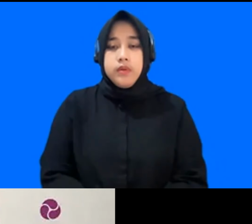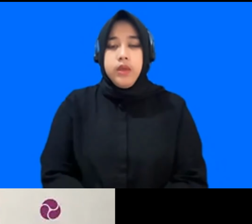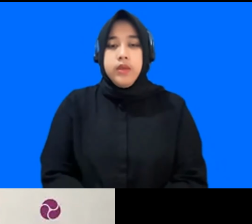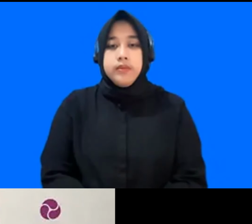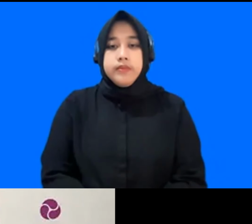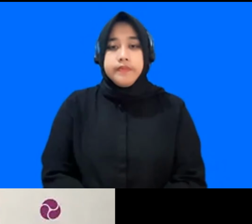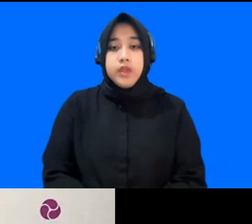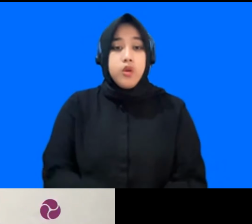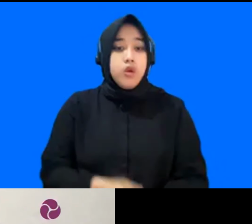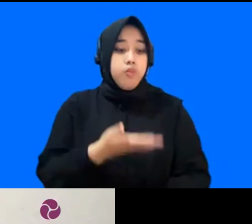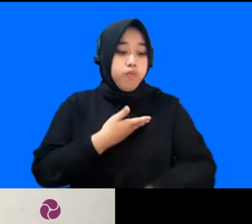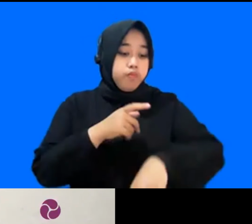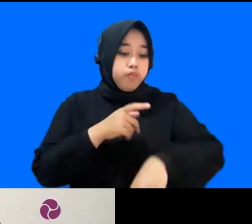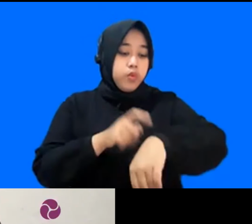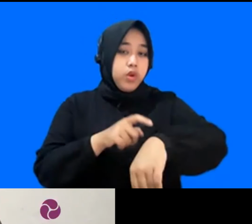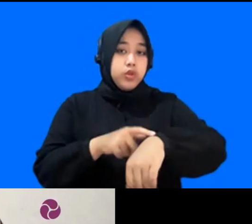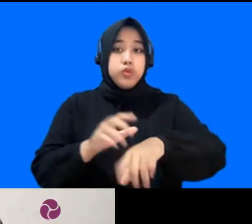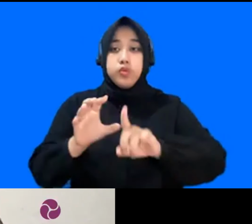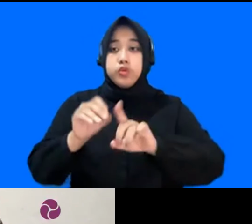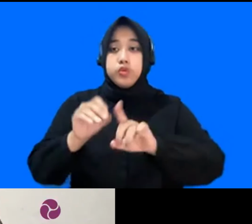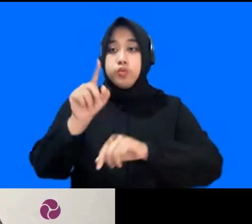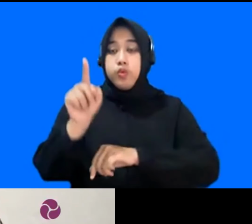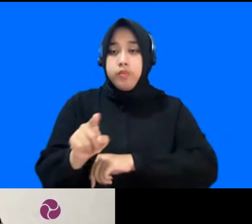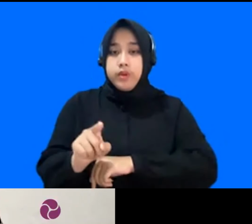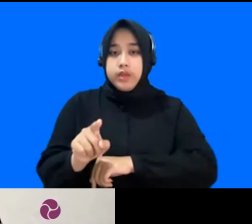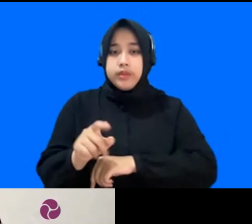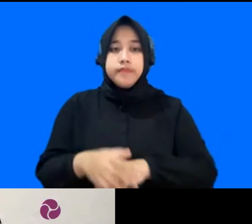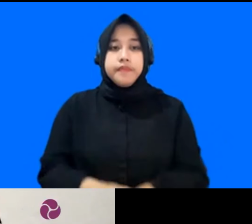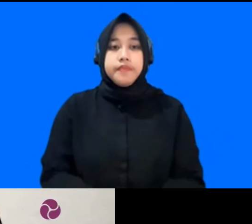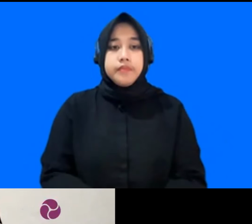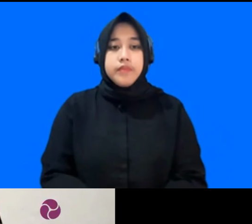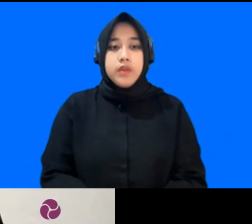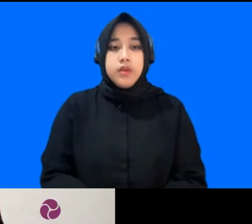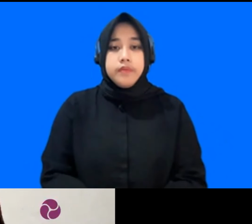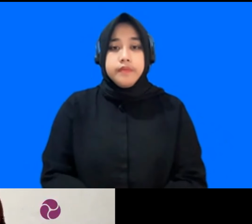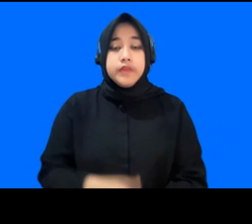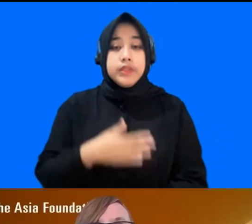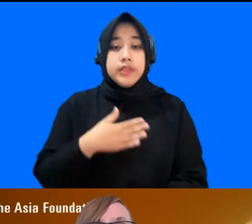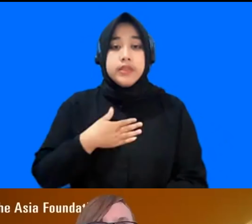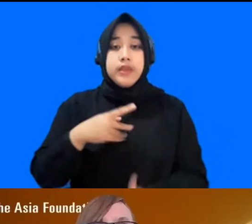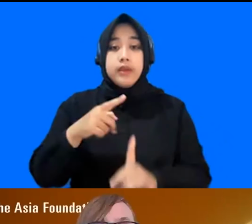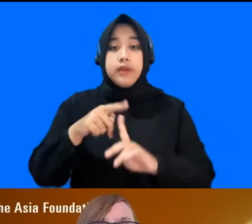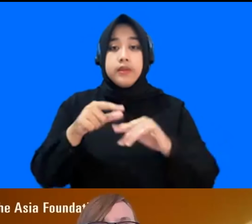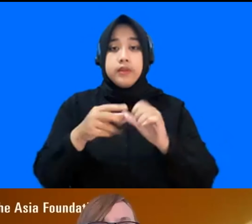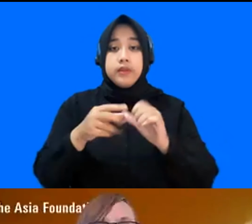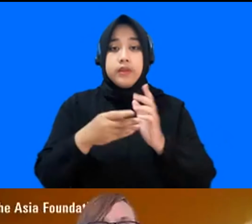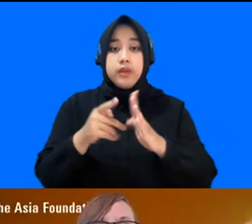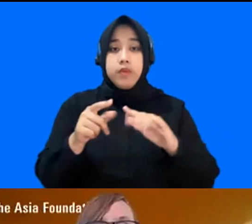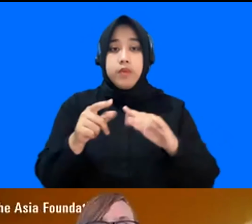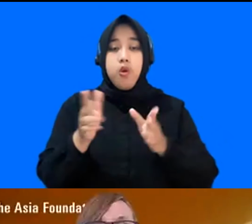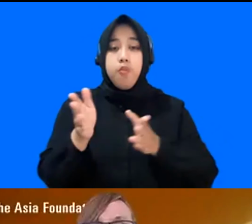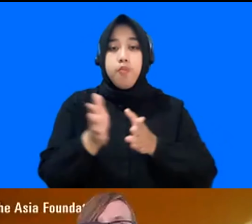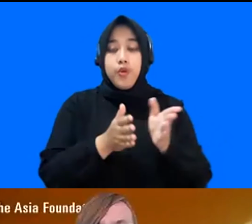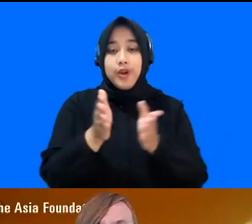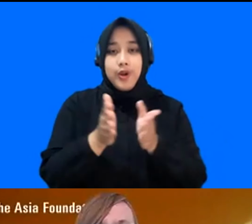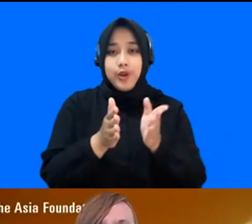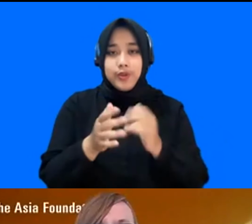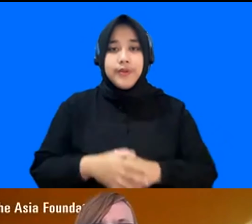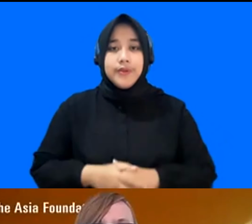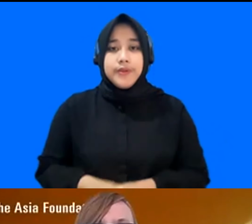my colleague, Tamara Fehler, Deputy Country Representative to Laos, to join us to facilitate this discussion